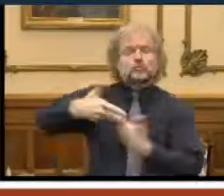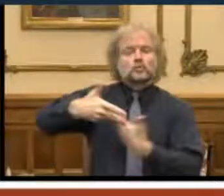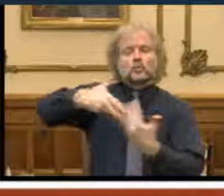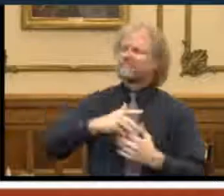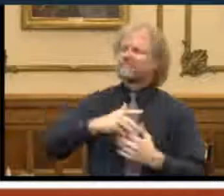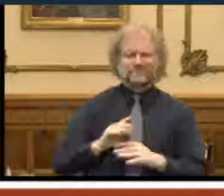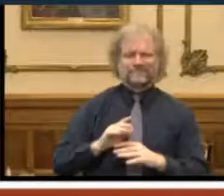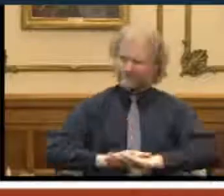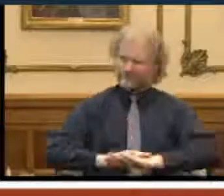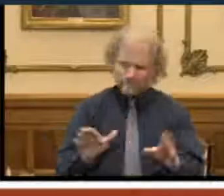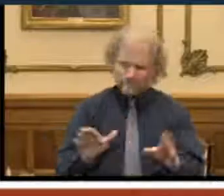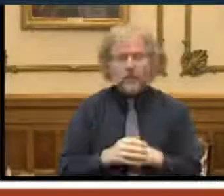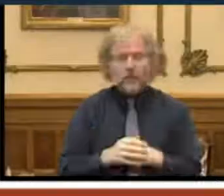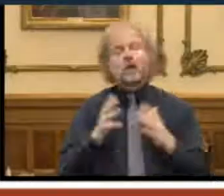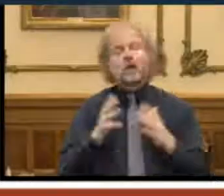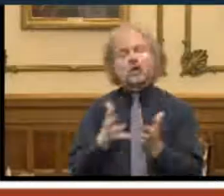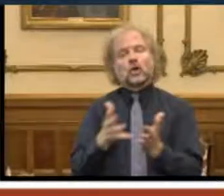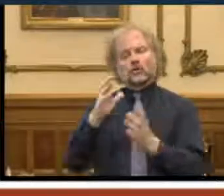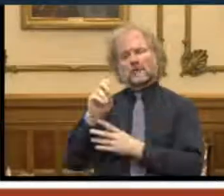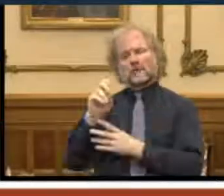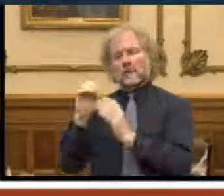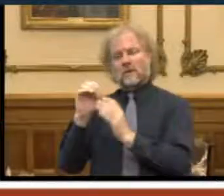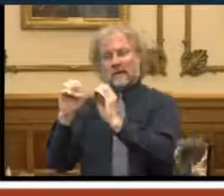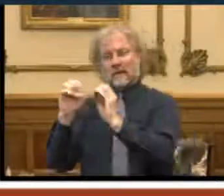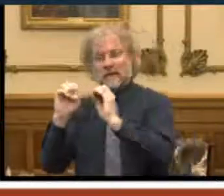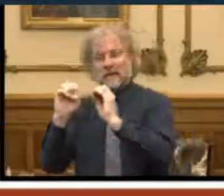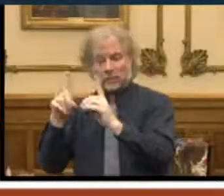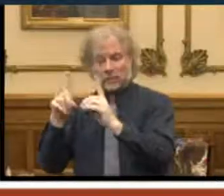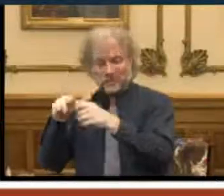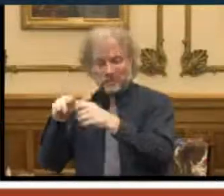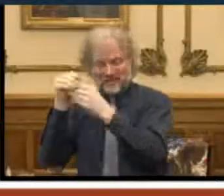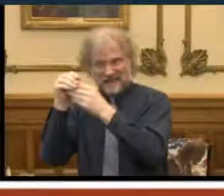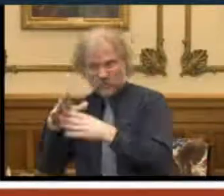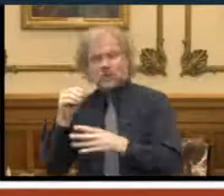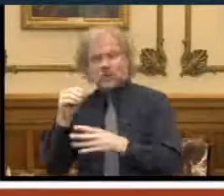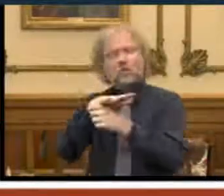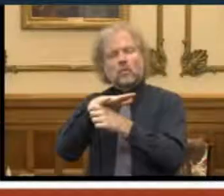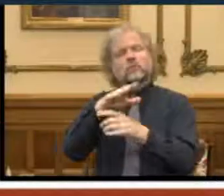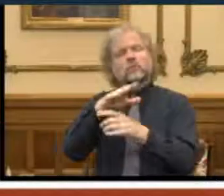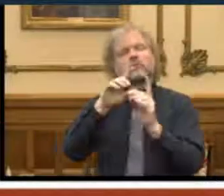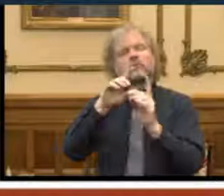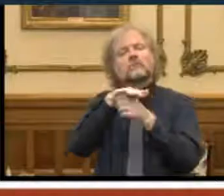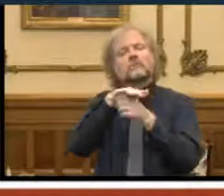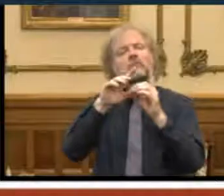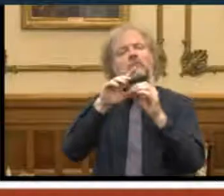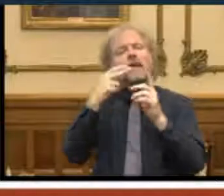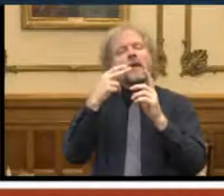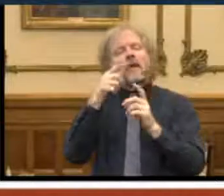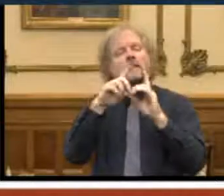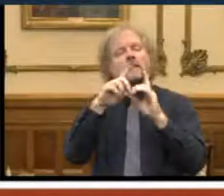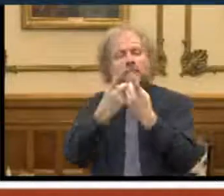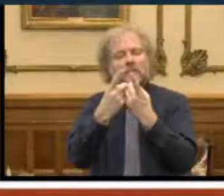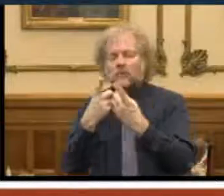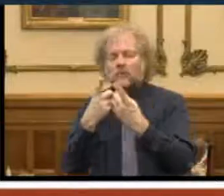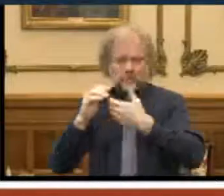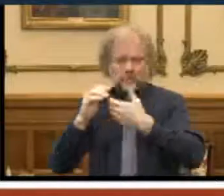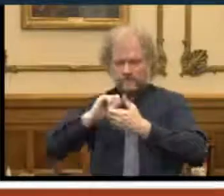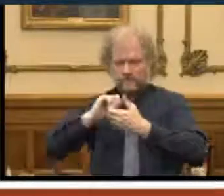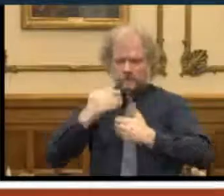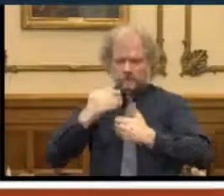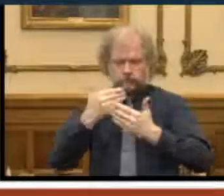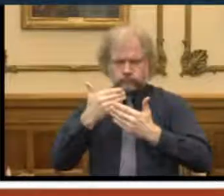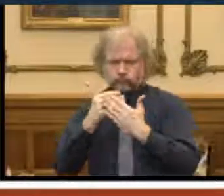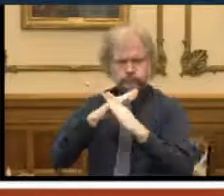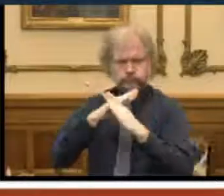also, again, encourage county education leaders to work with their local health departments to consider implementing aggressive prevention efforts in schools